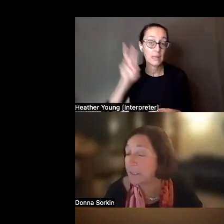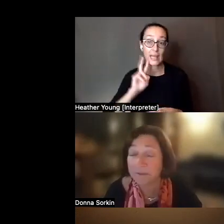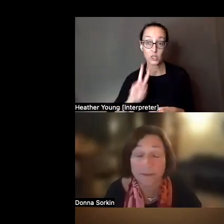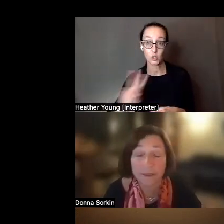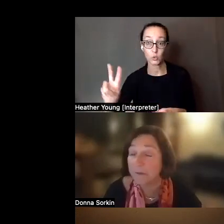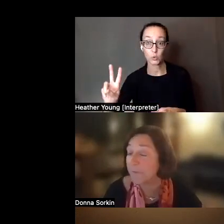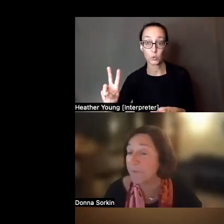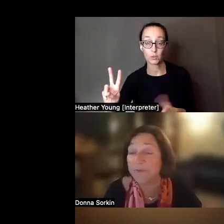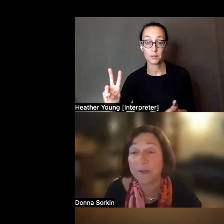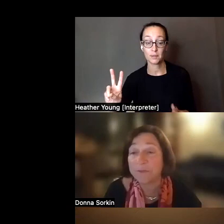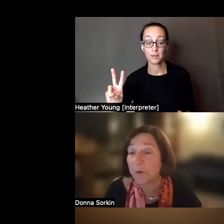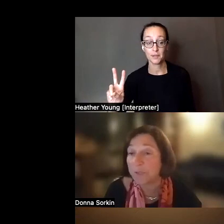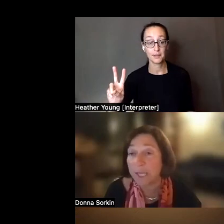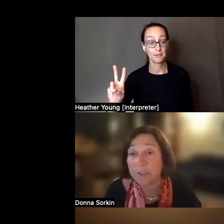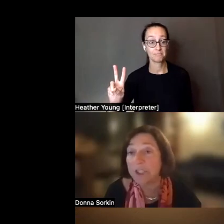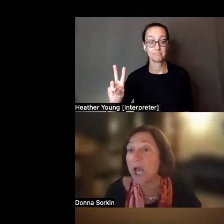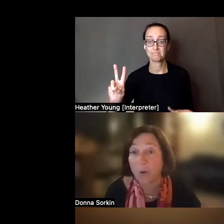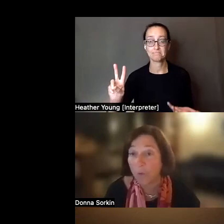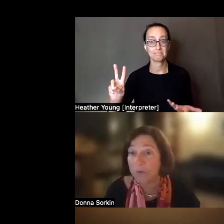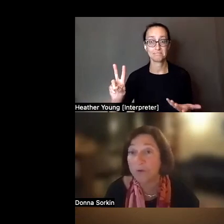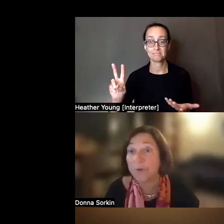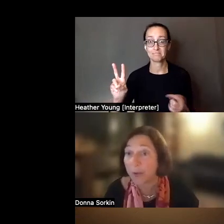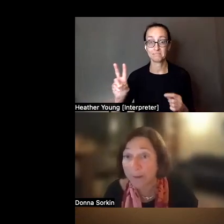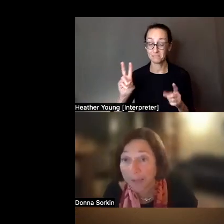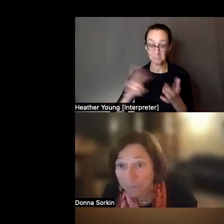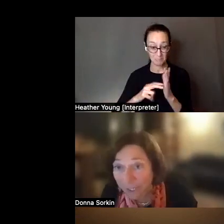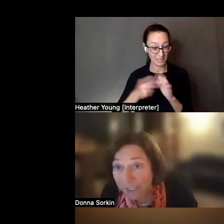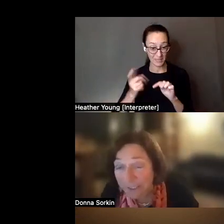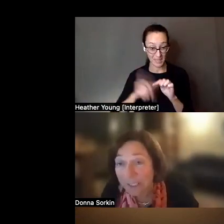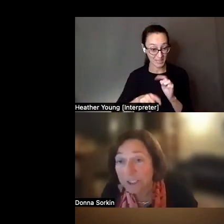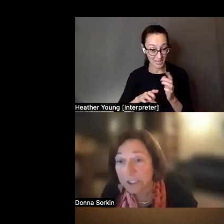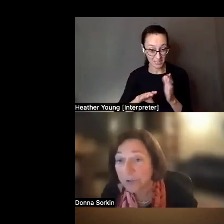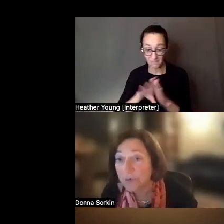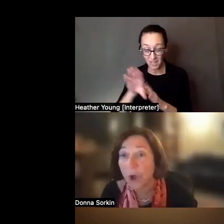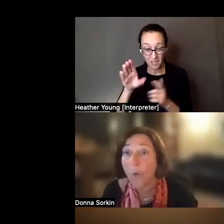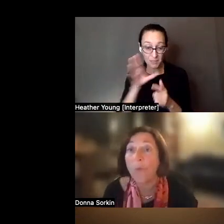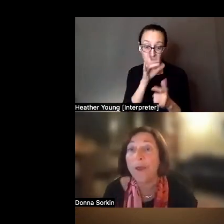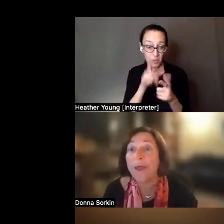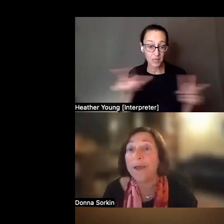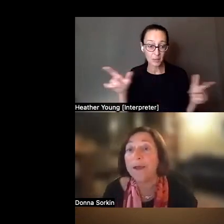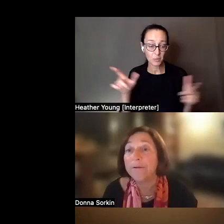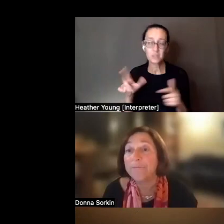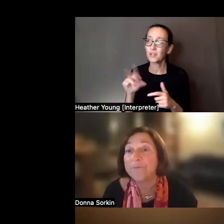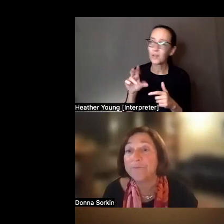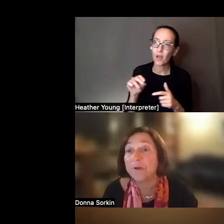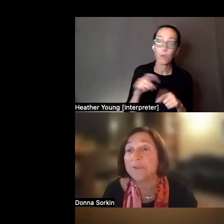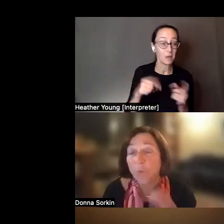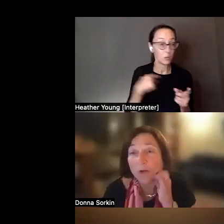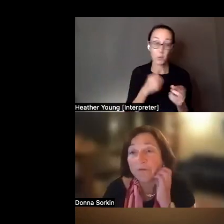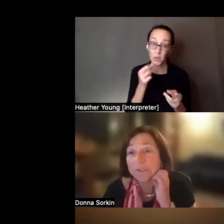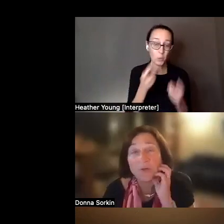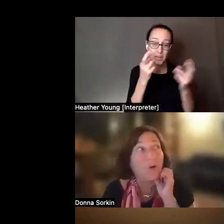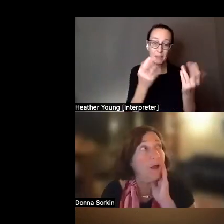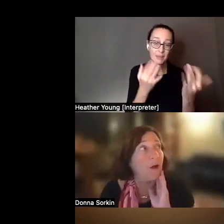can't develop spoken language? No. Do we recommend waiting till age 2? No. There is a